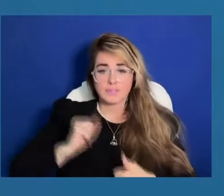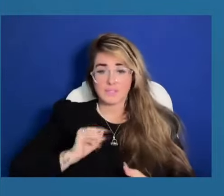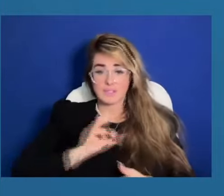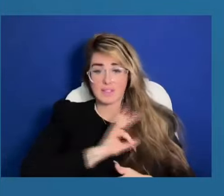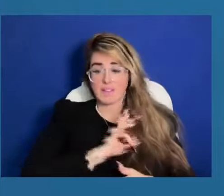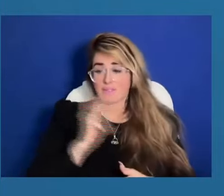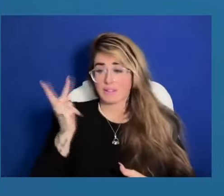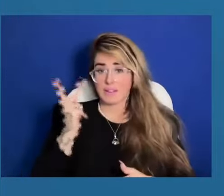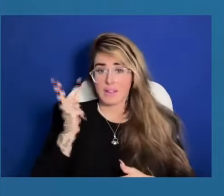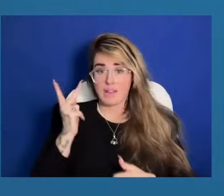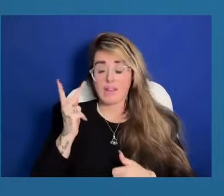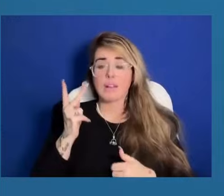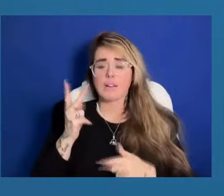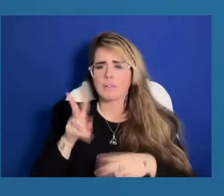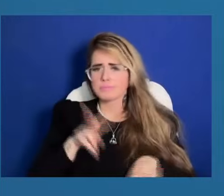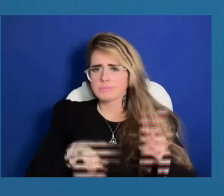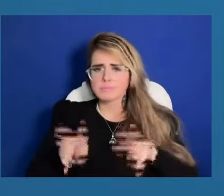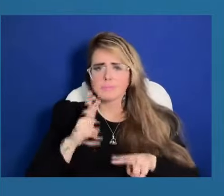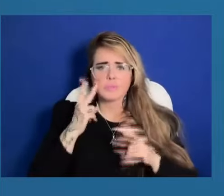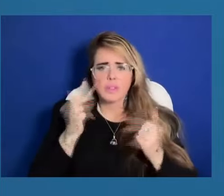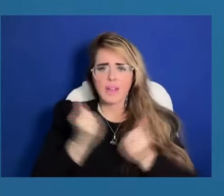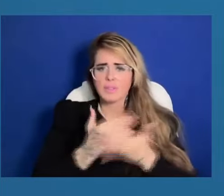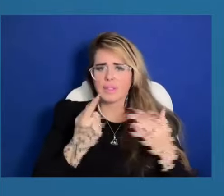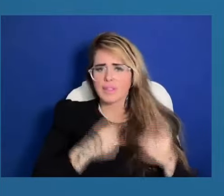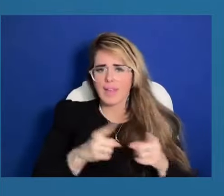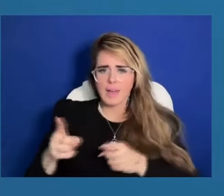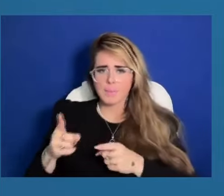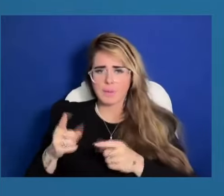the total of what happened with this $10 billion.